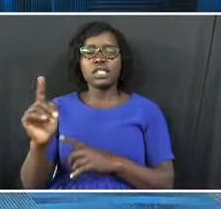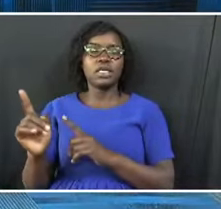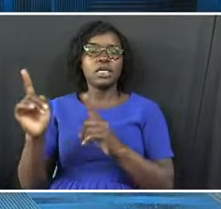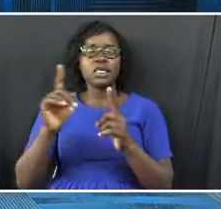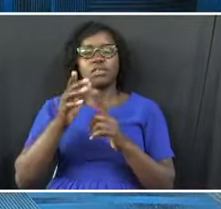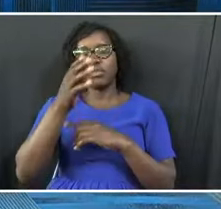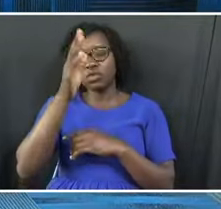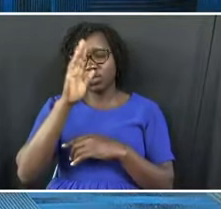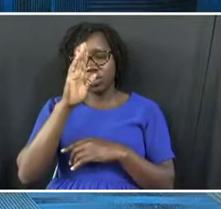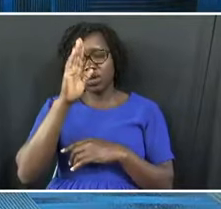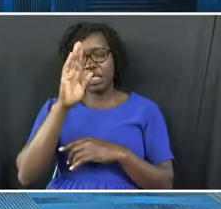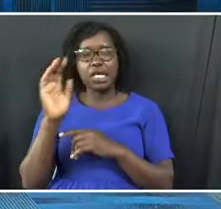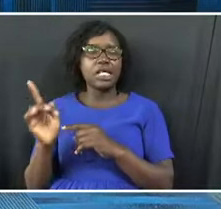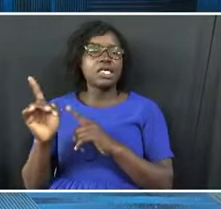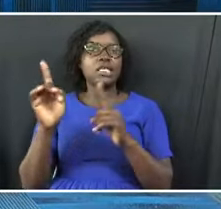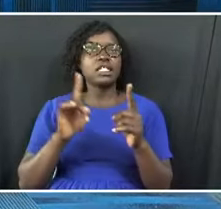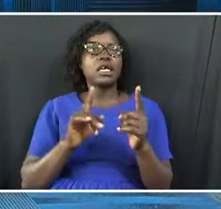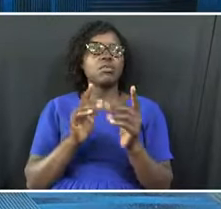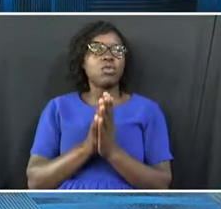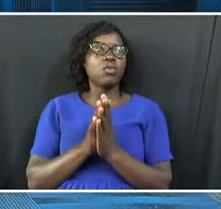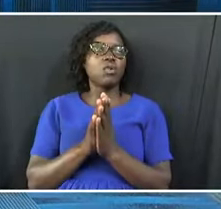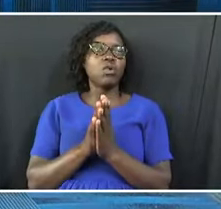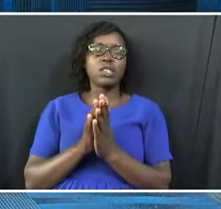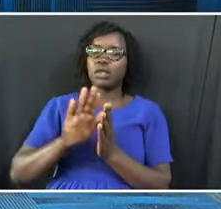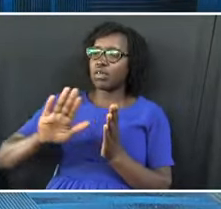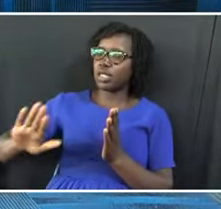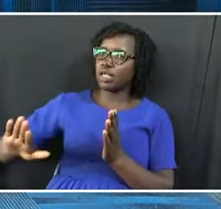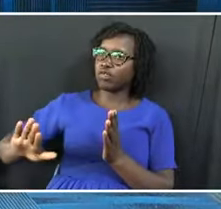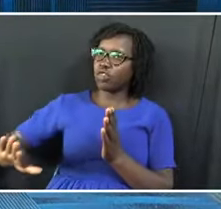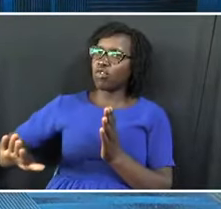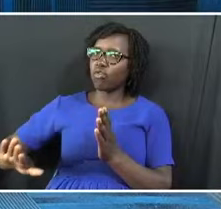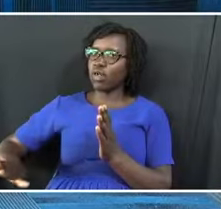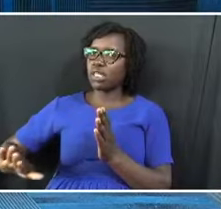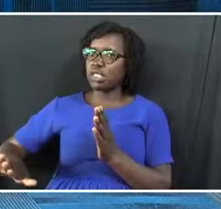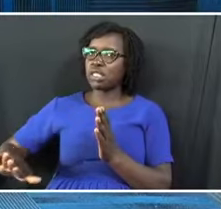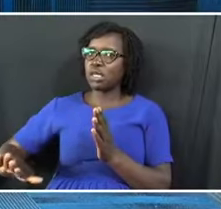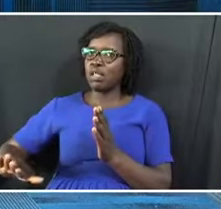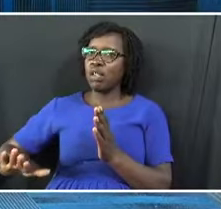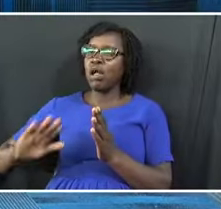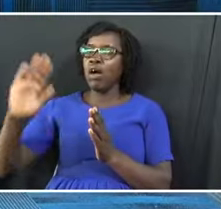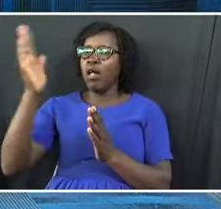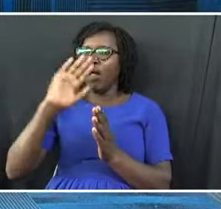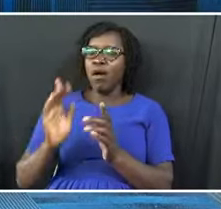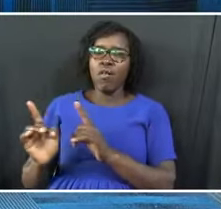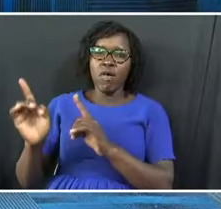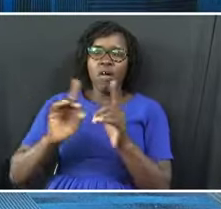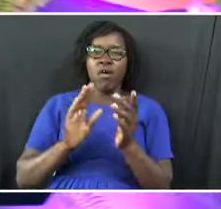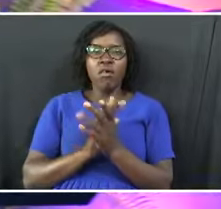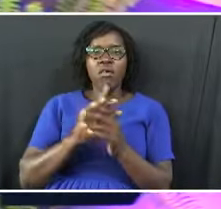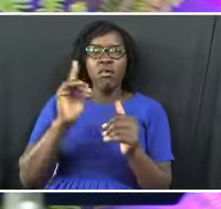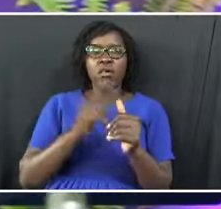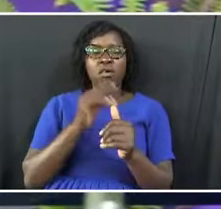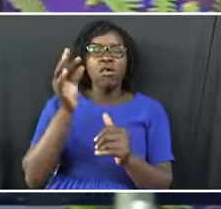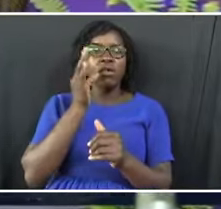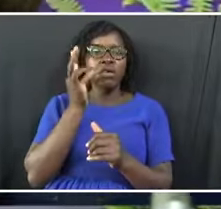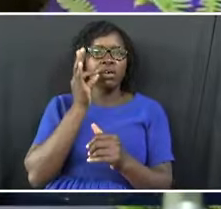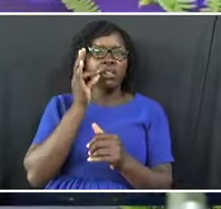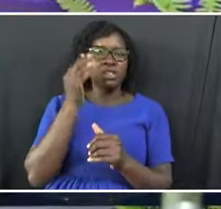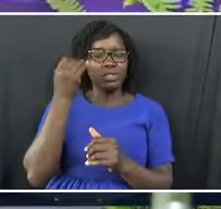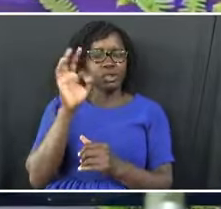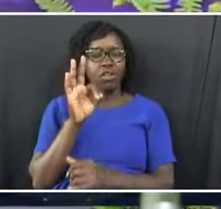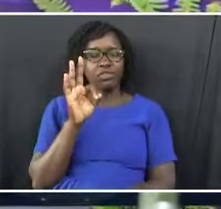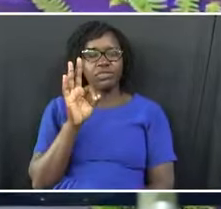God, he came with leftovers. He never came with the first fruits